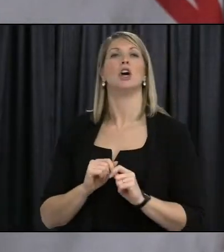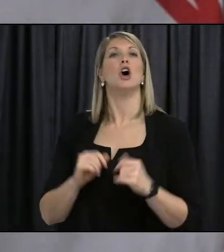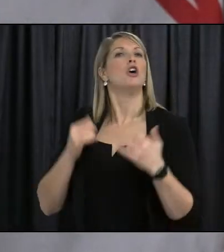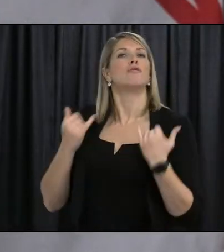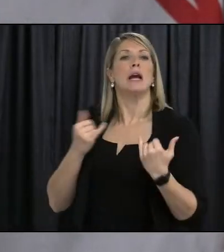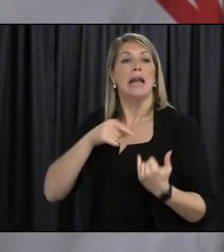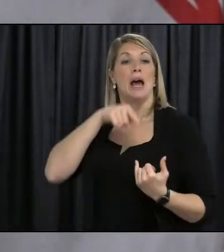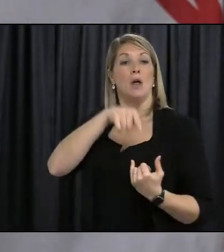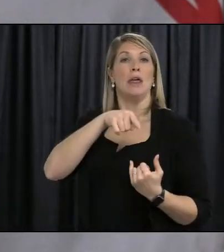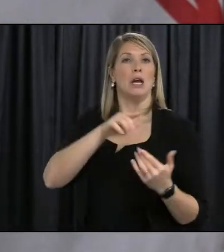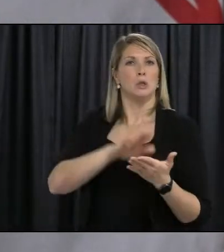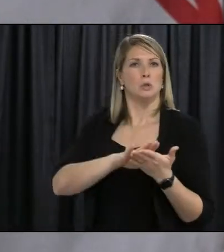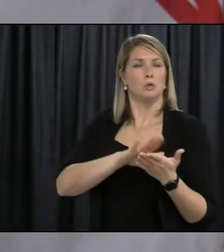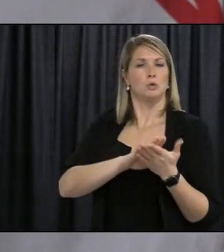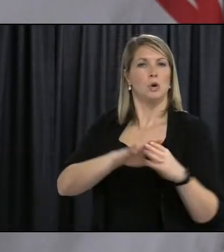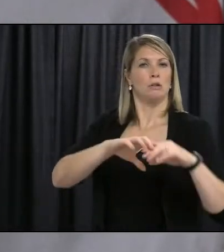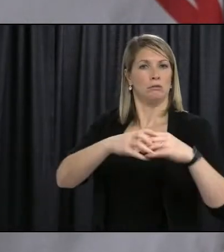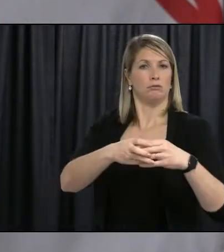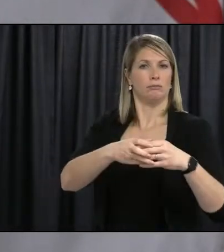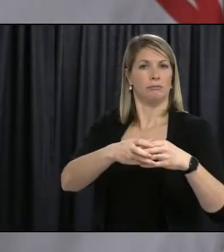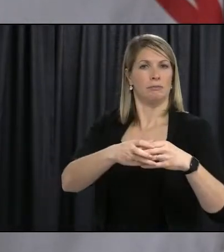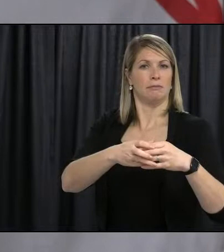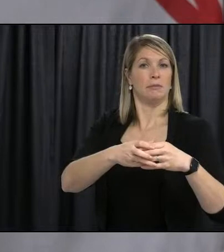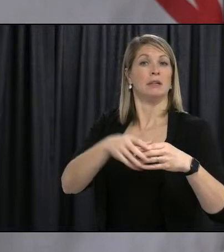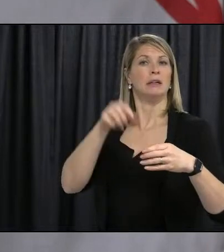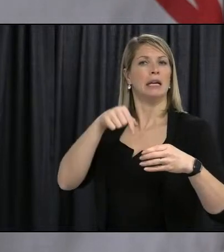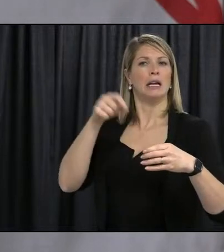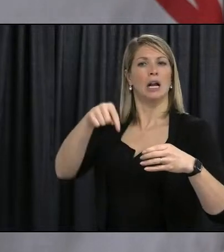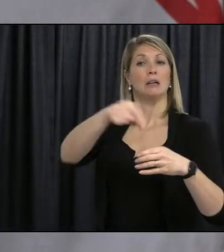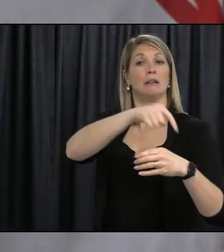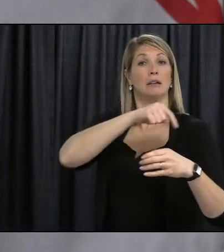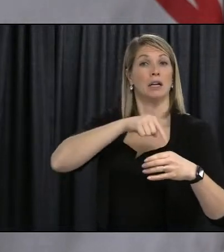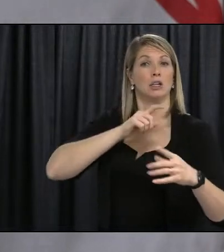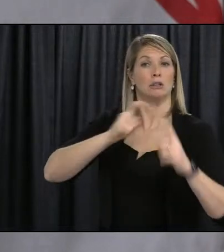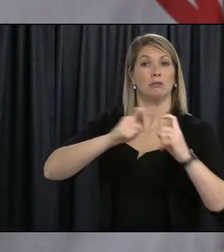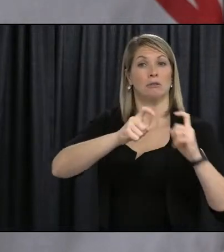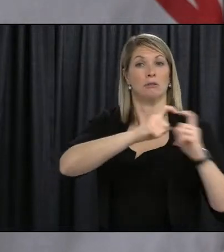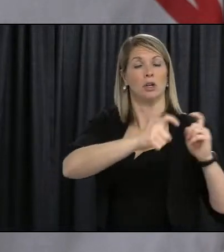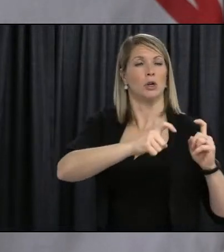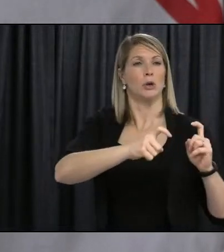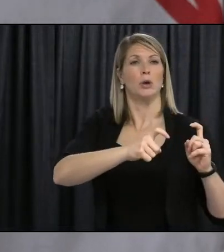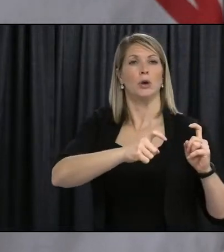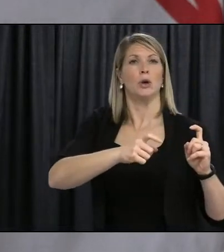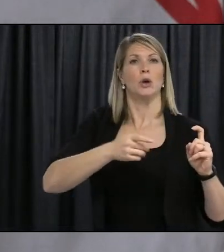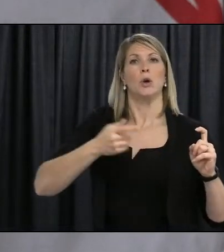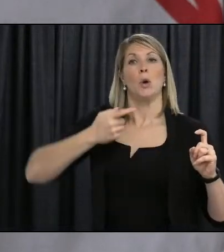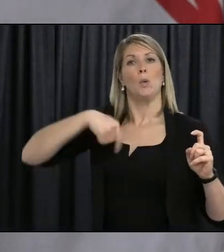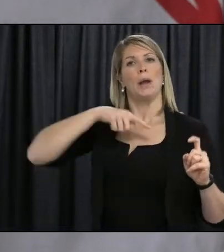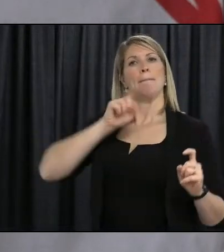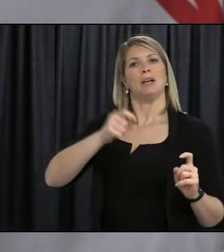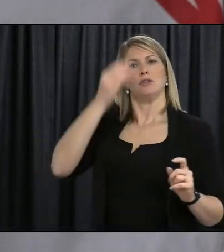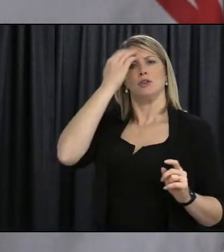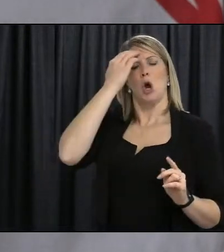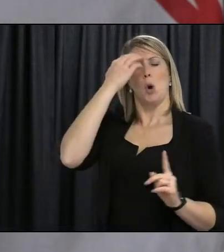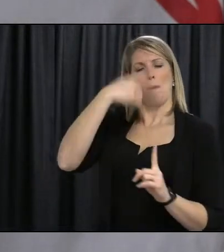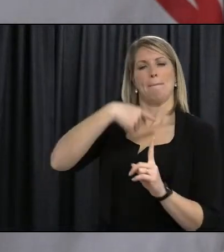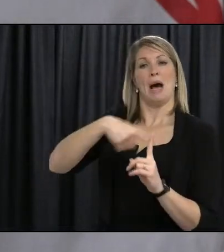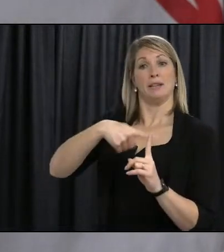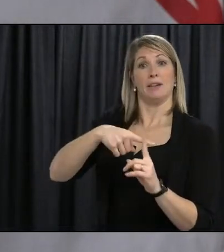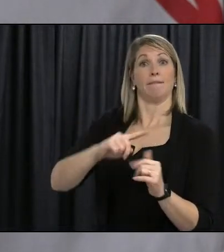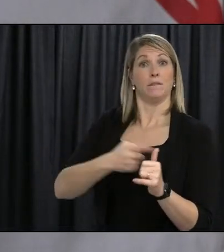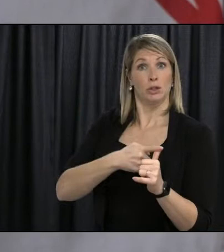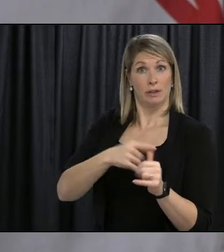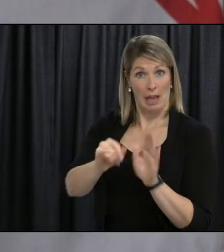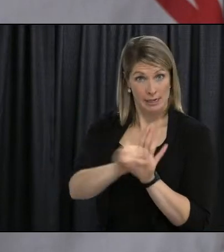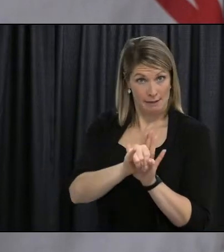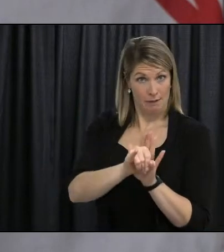positive case. We don't do contact tracing until we know we have a positive case. And so I just wanted to clarify that.